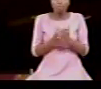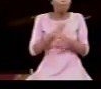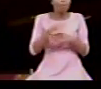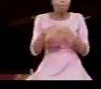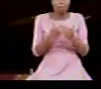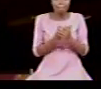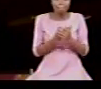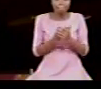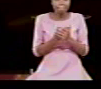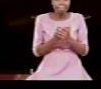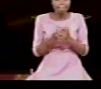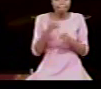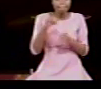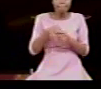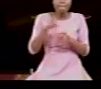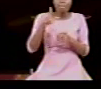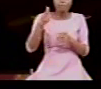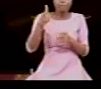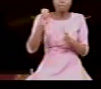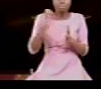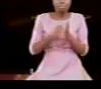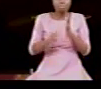Look at it. In Luke 21,